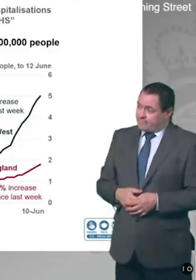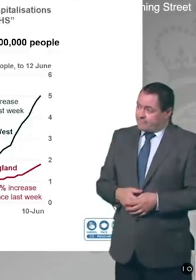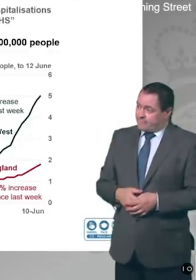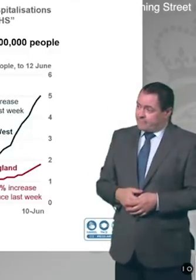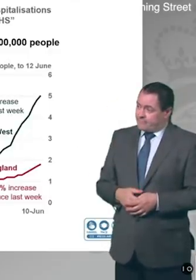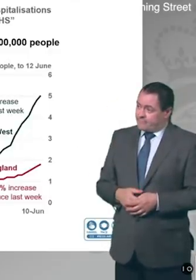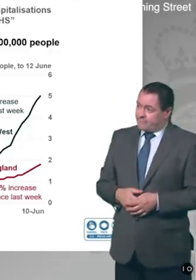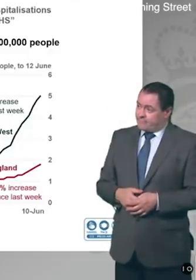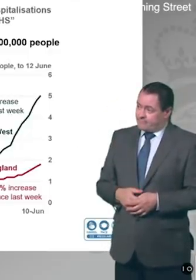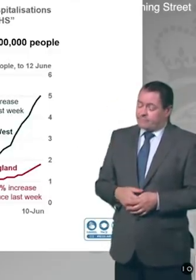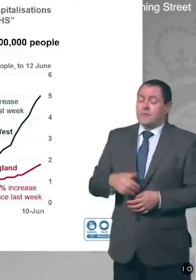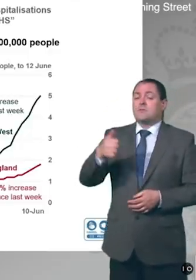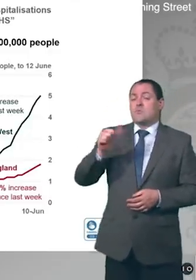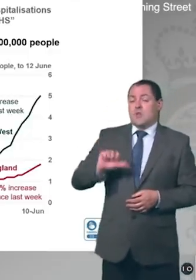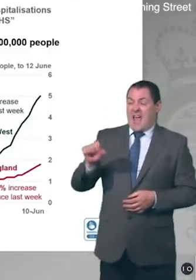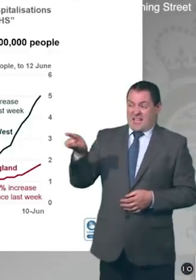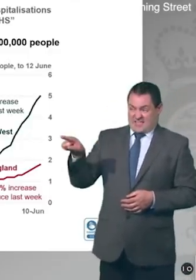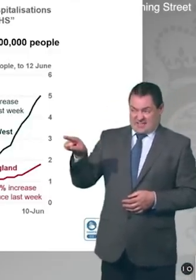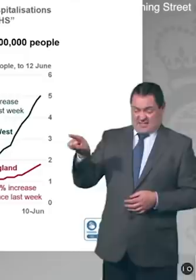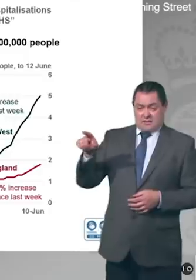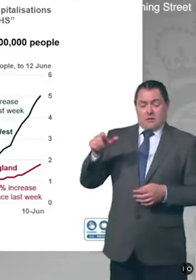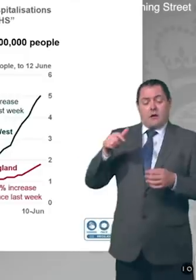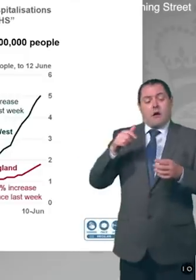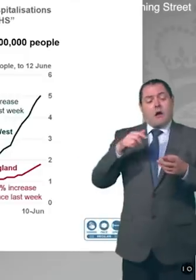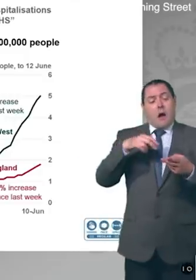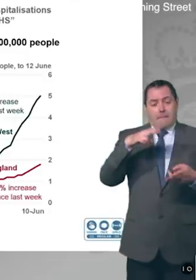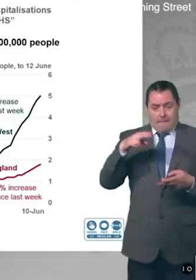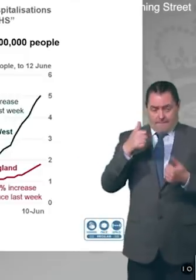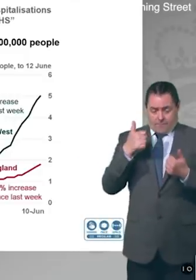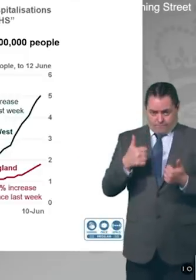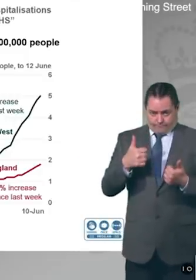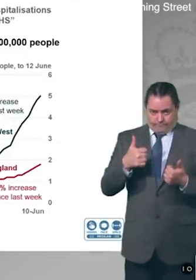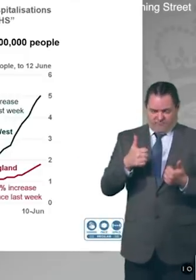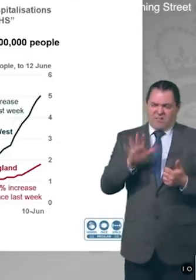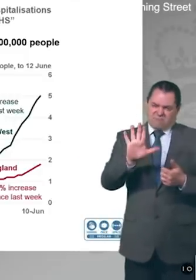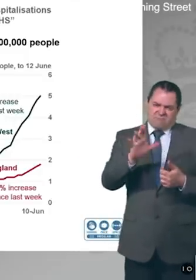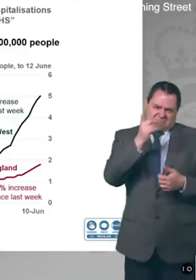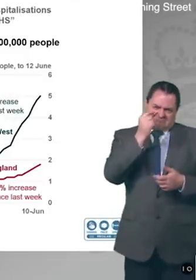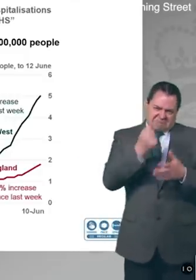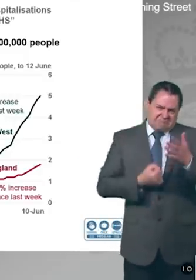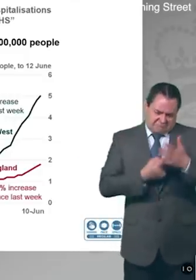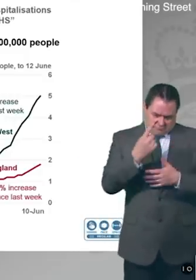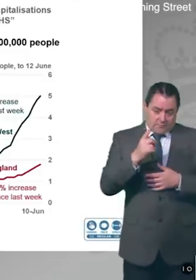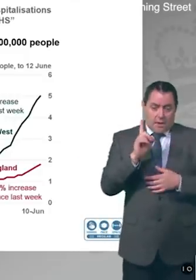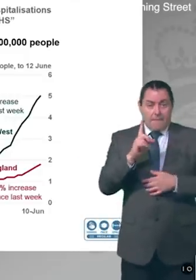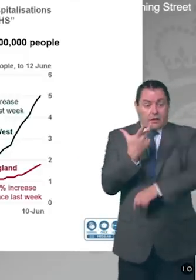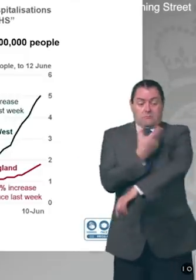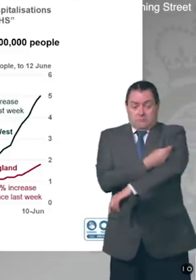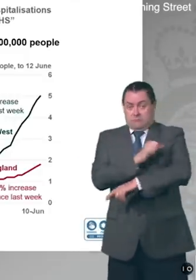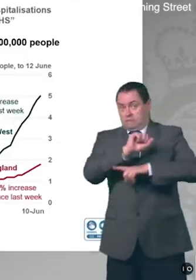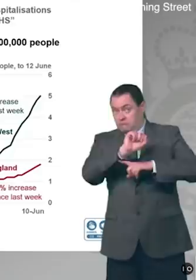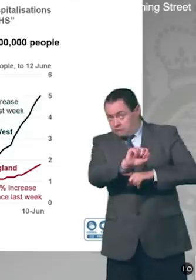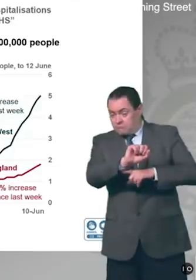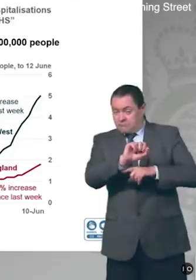The key question is, what does this do to hospitalisations? And as has been said repeatedly and rightly, the link